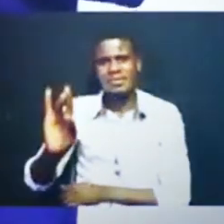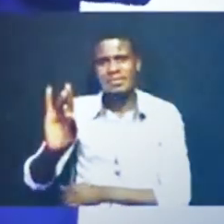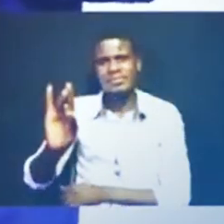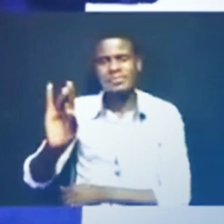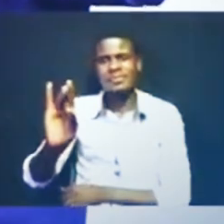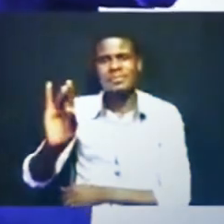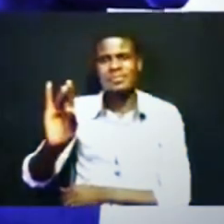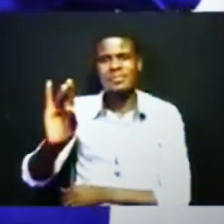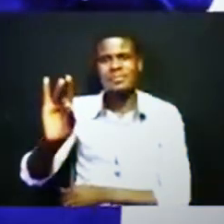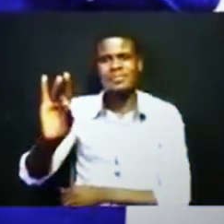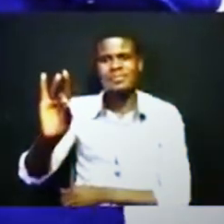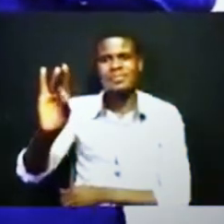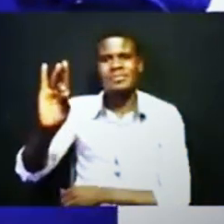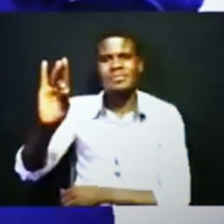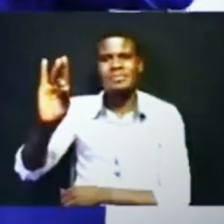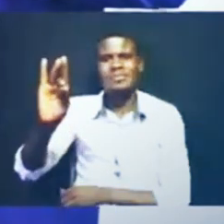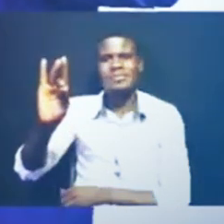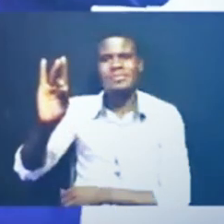38.